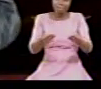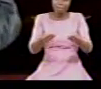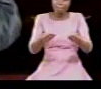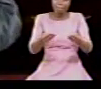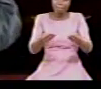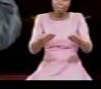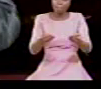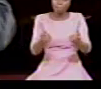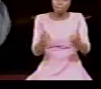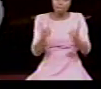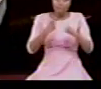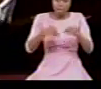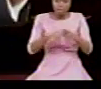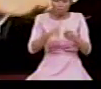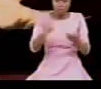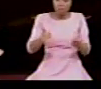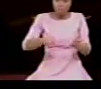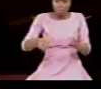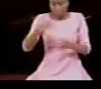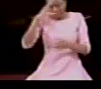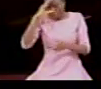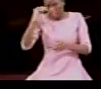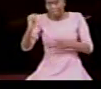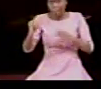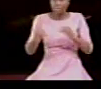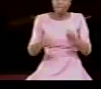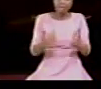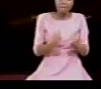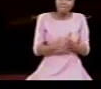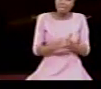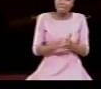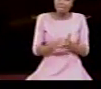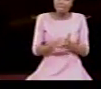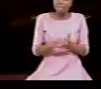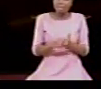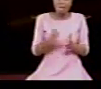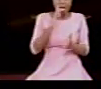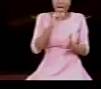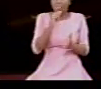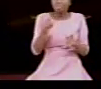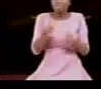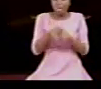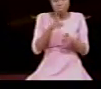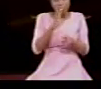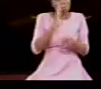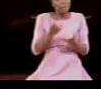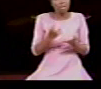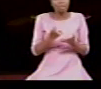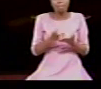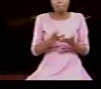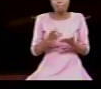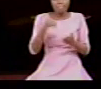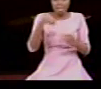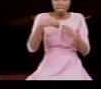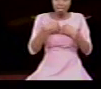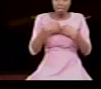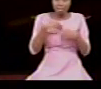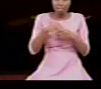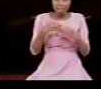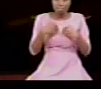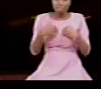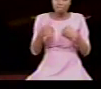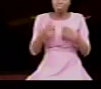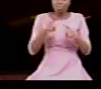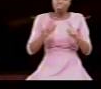Give to your fellow men who are not as you are in having,